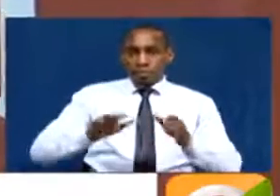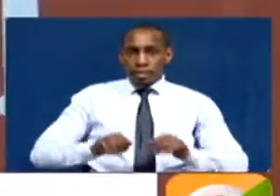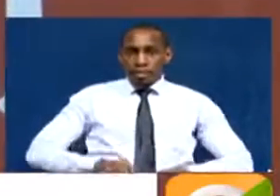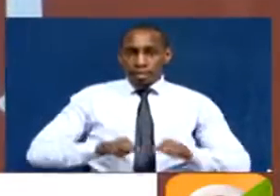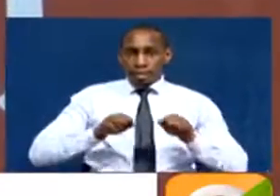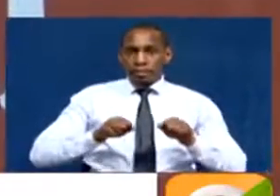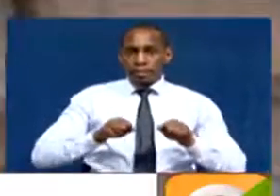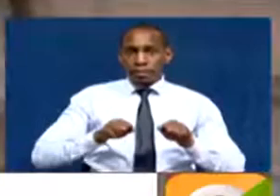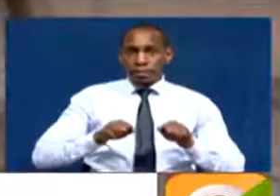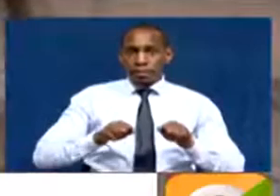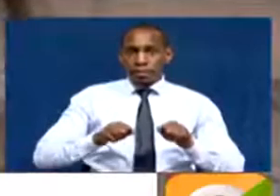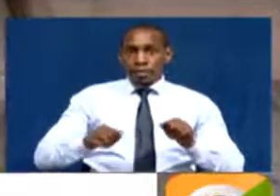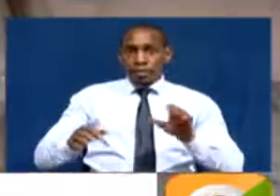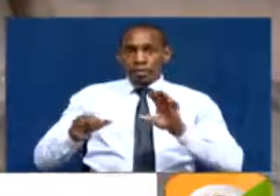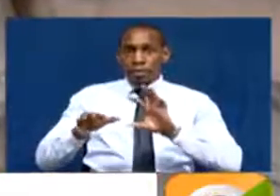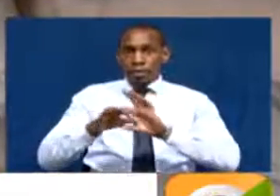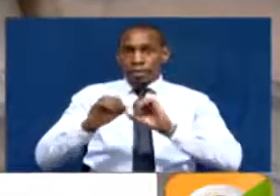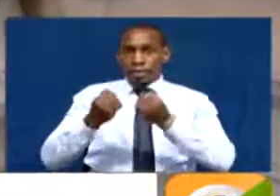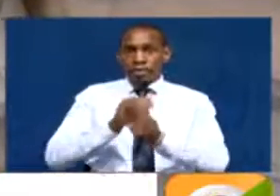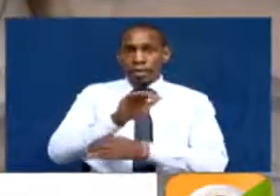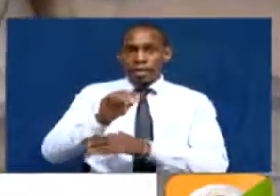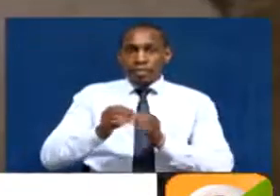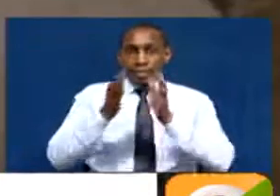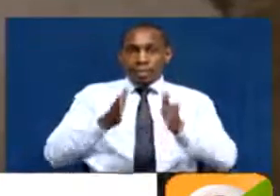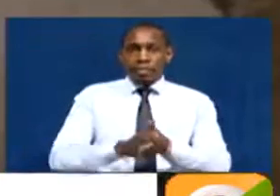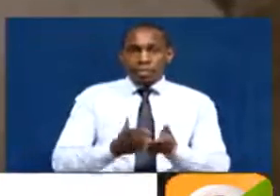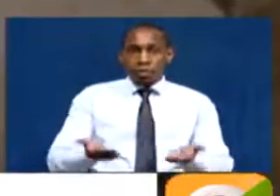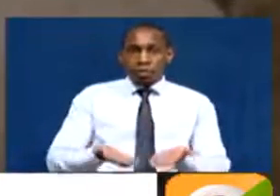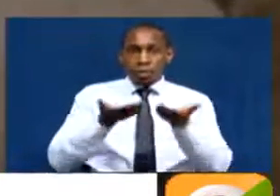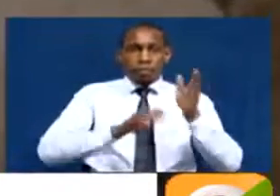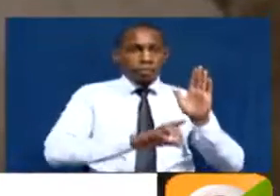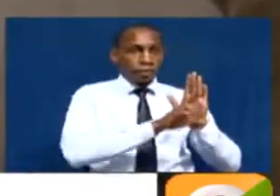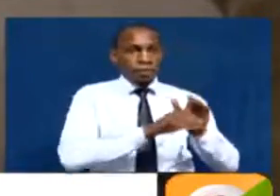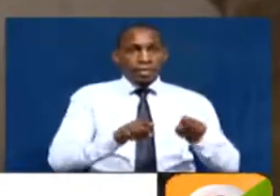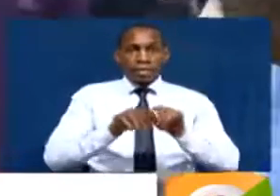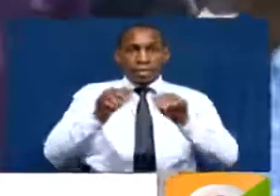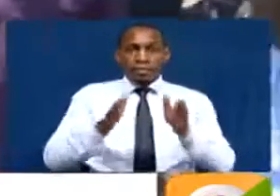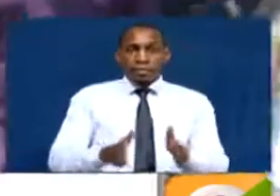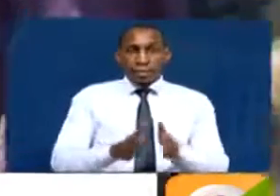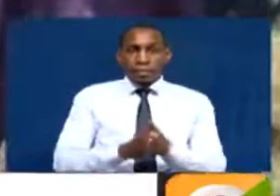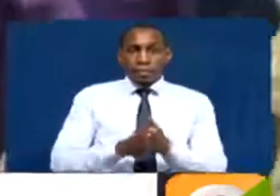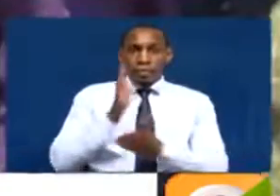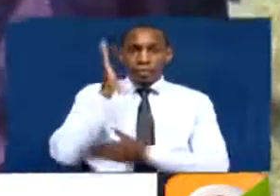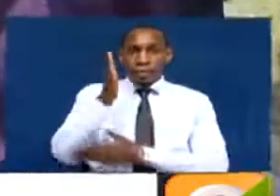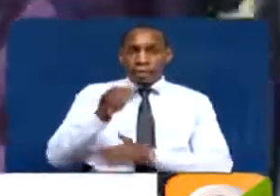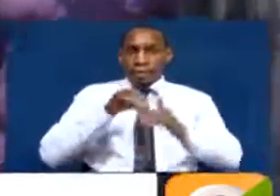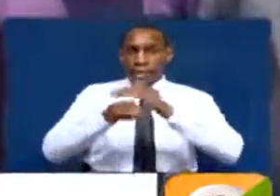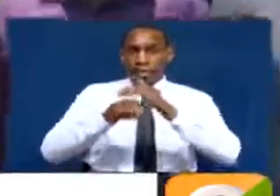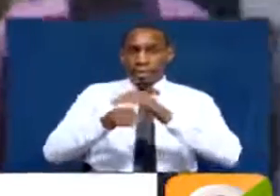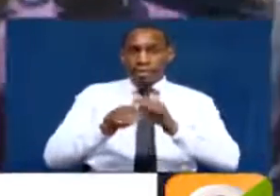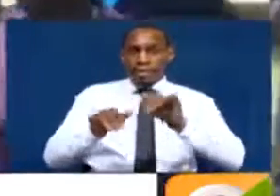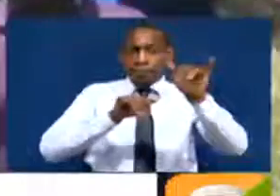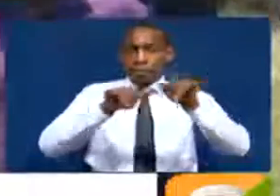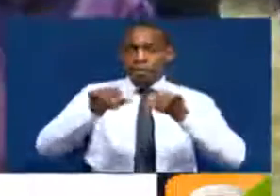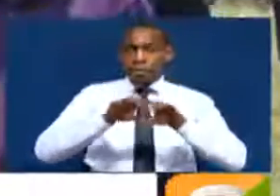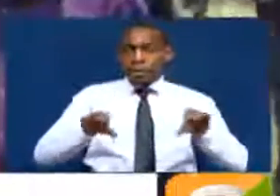Kipkelion District Cooperative Union, called on leaders to improve on laws to allow farmers directly access foreign